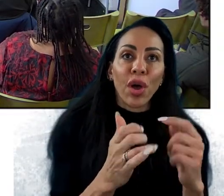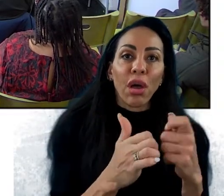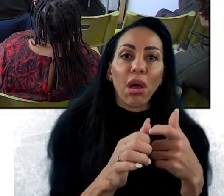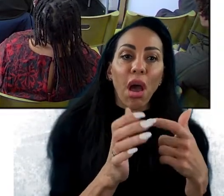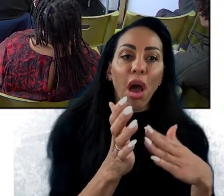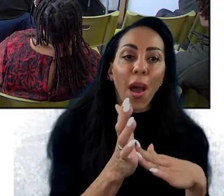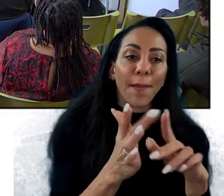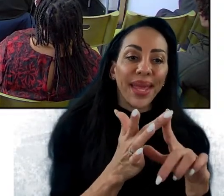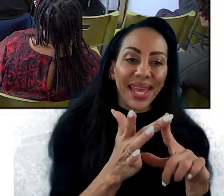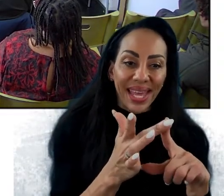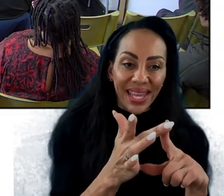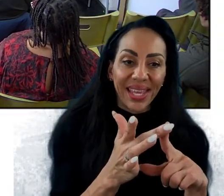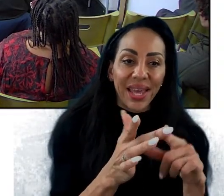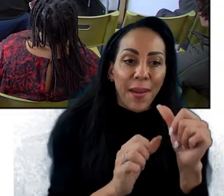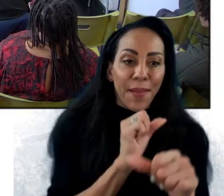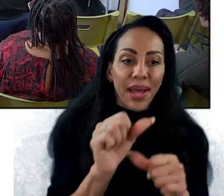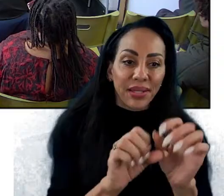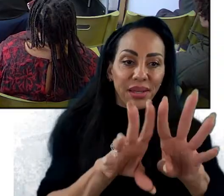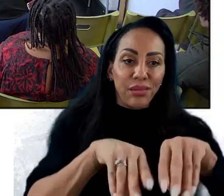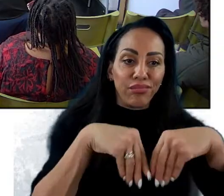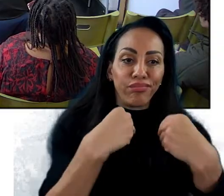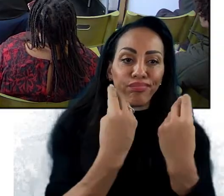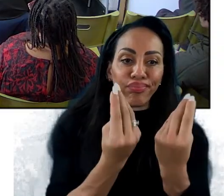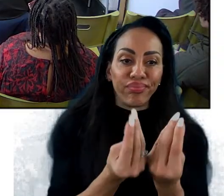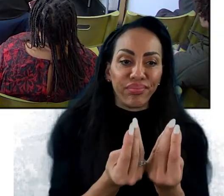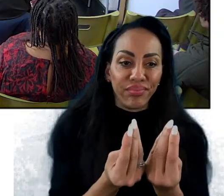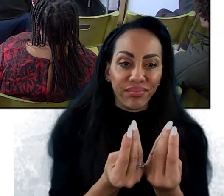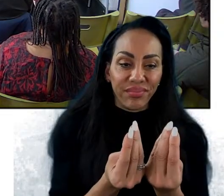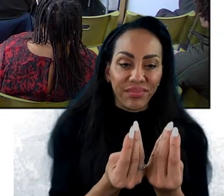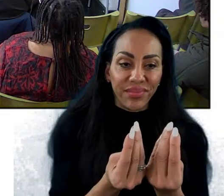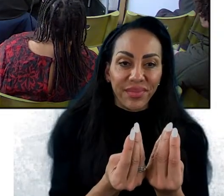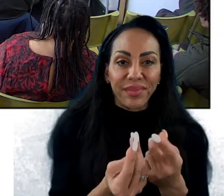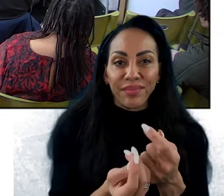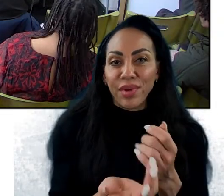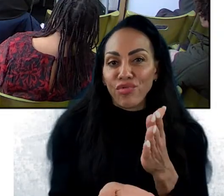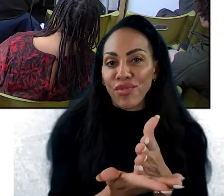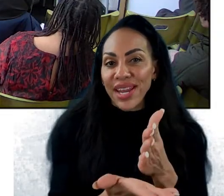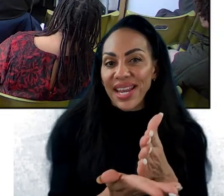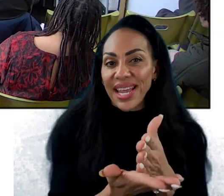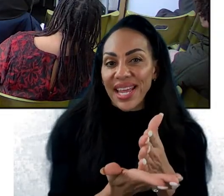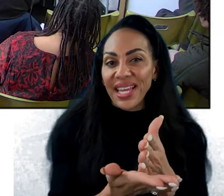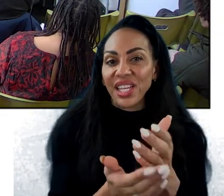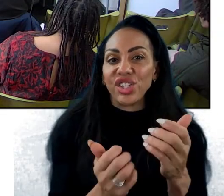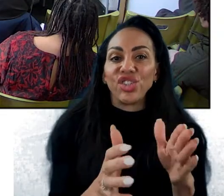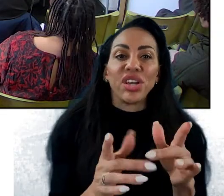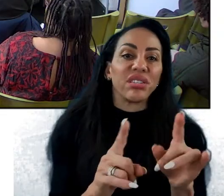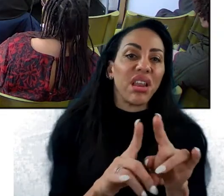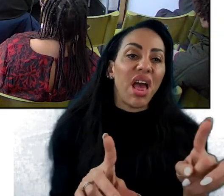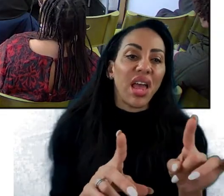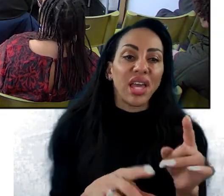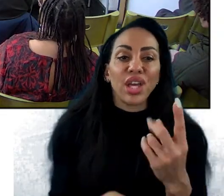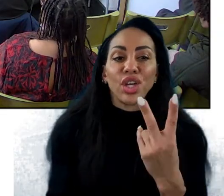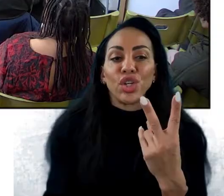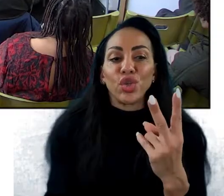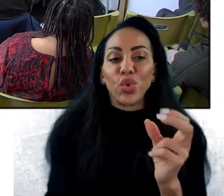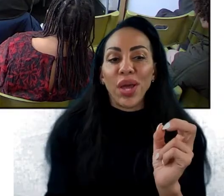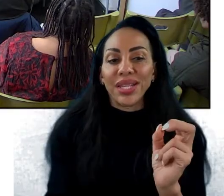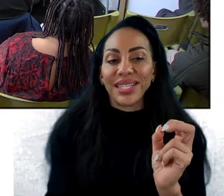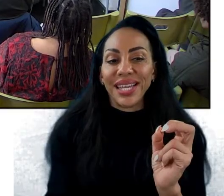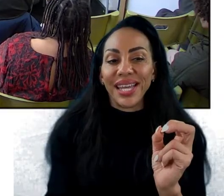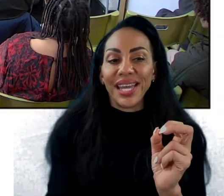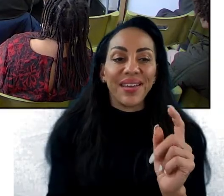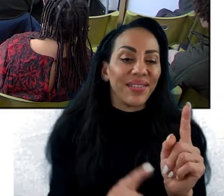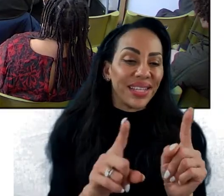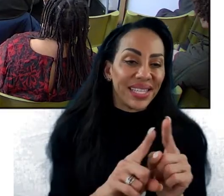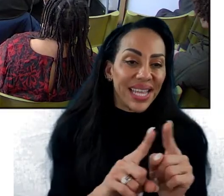my head. But it's really just something like 20 of the same